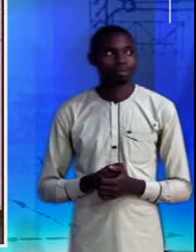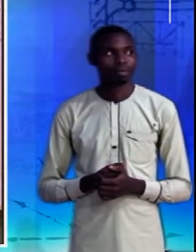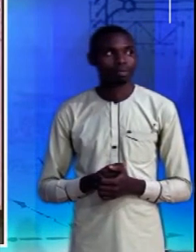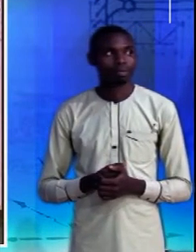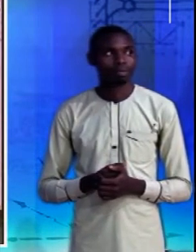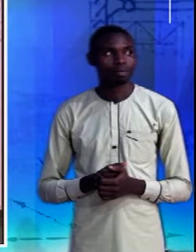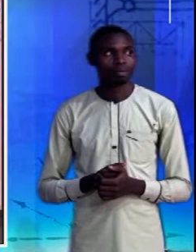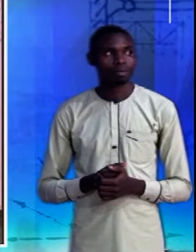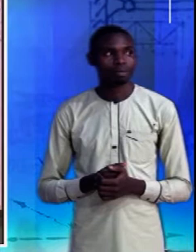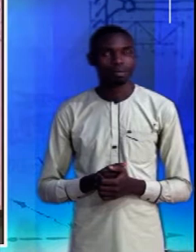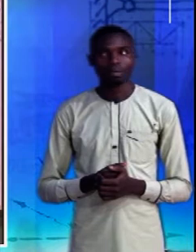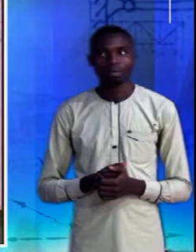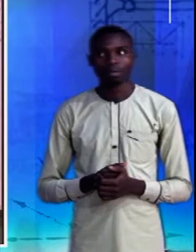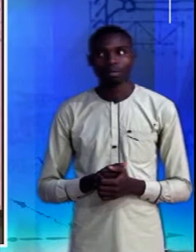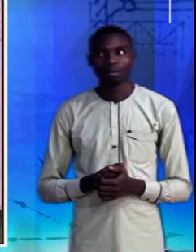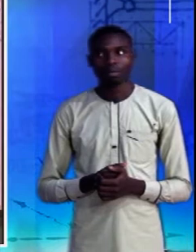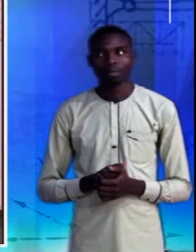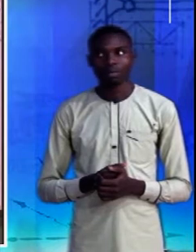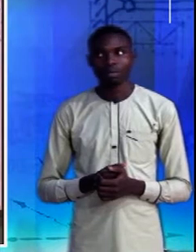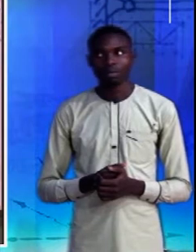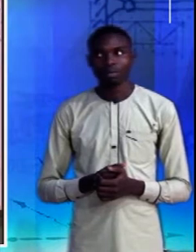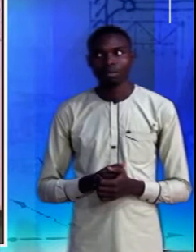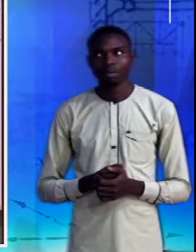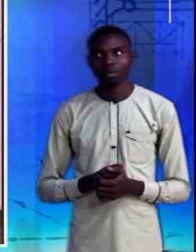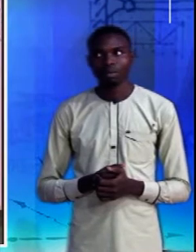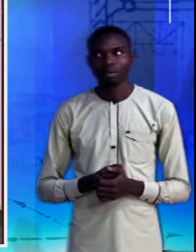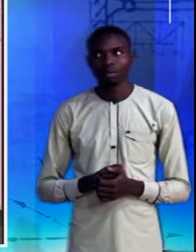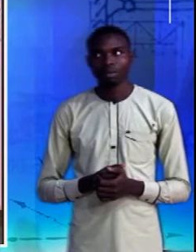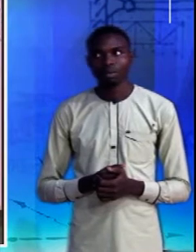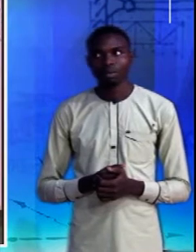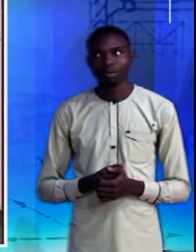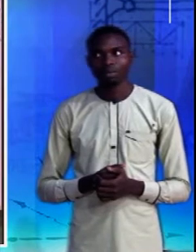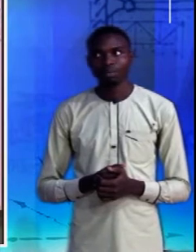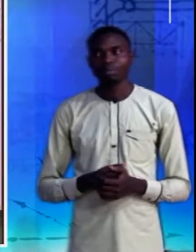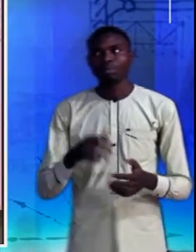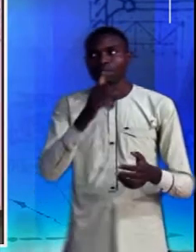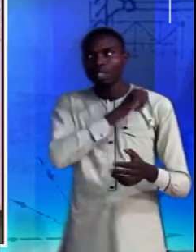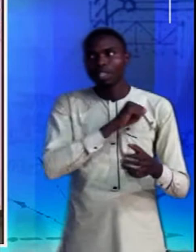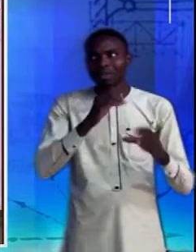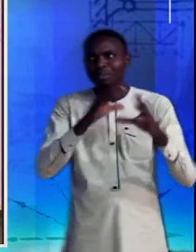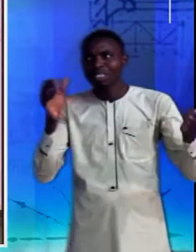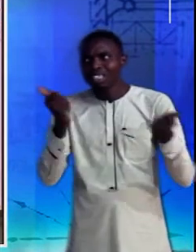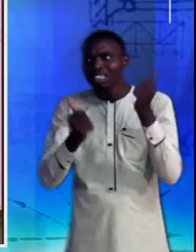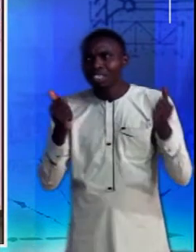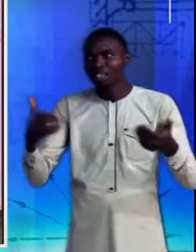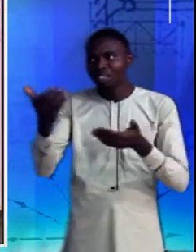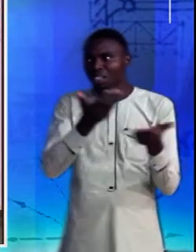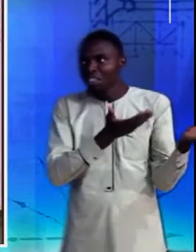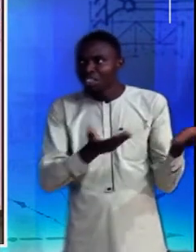spending each day? And this one will be an